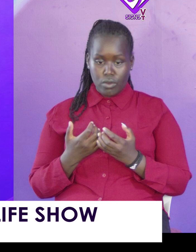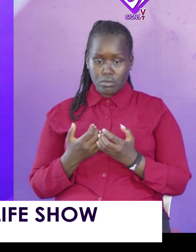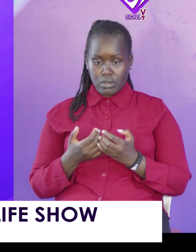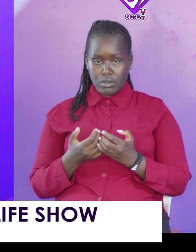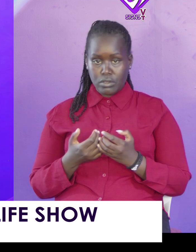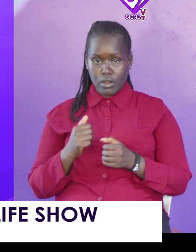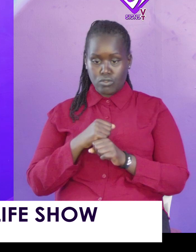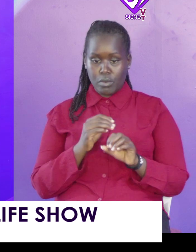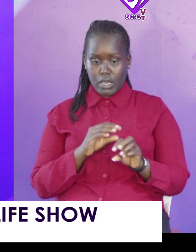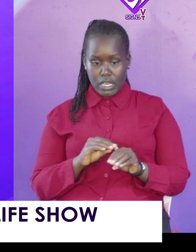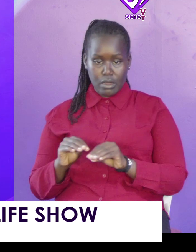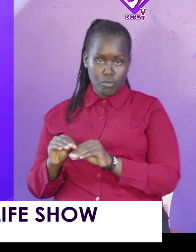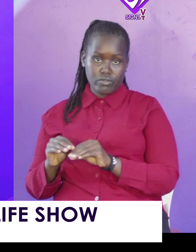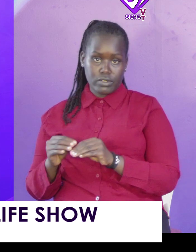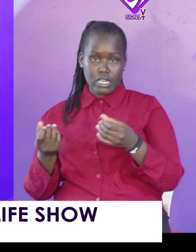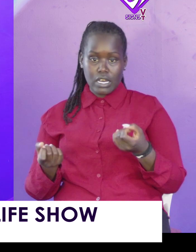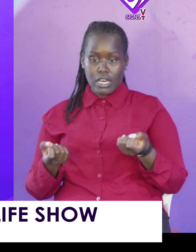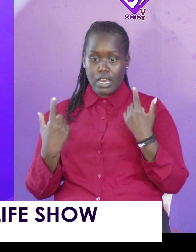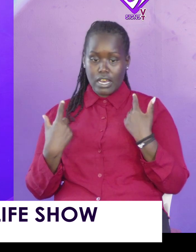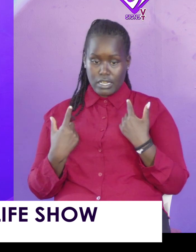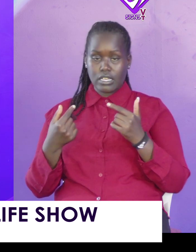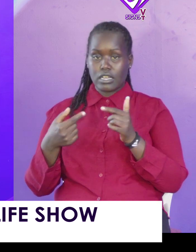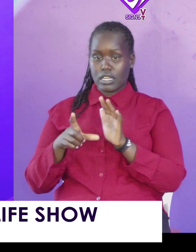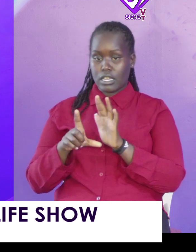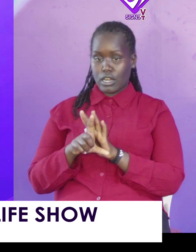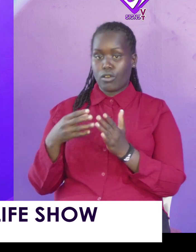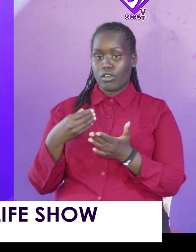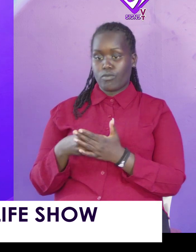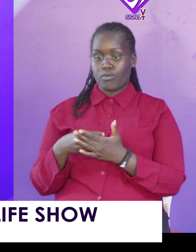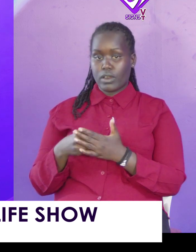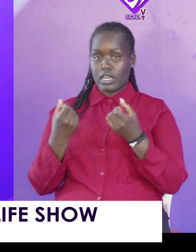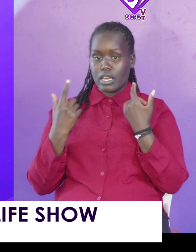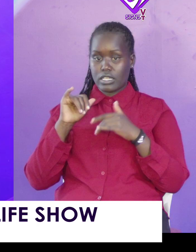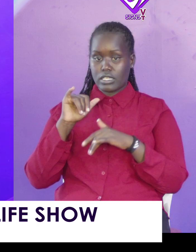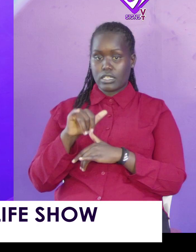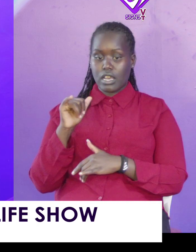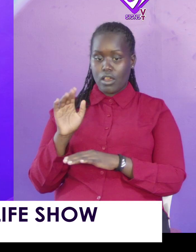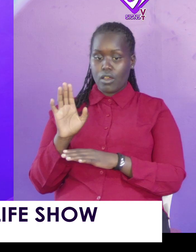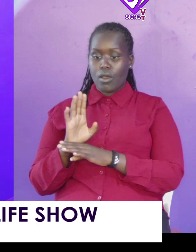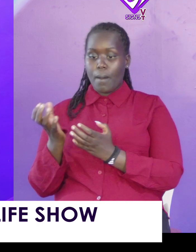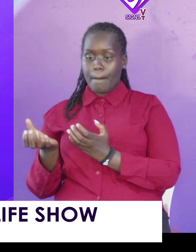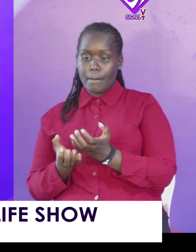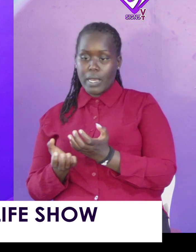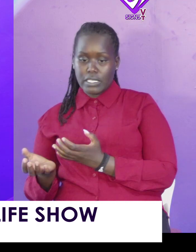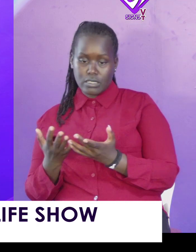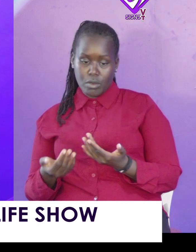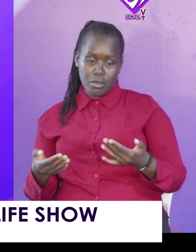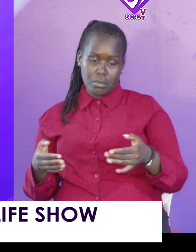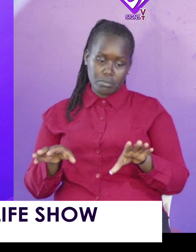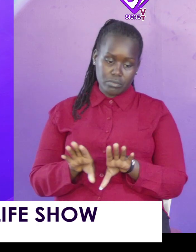move. I understand the role of money. I understand it. So your business may have gone